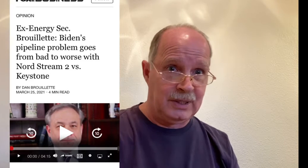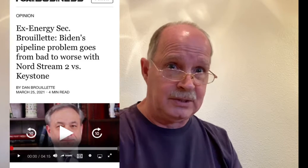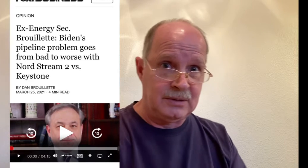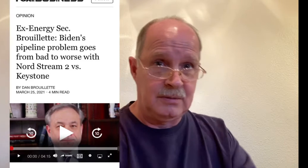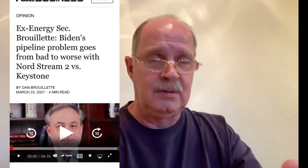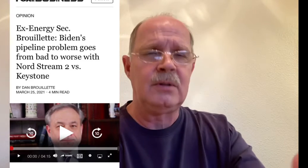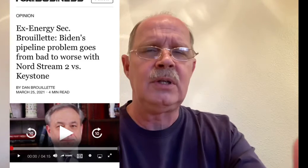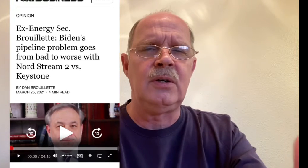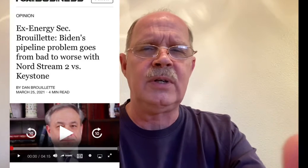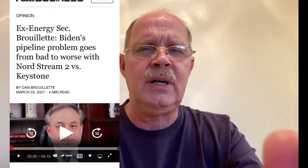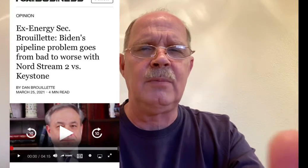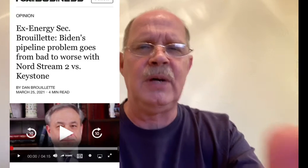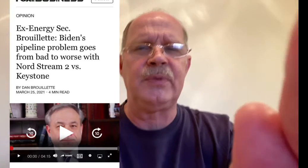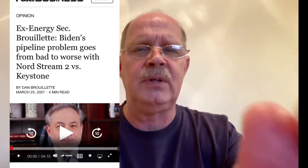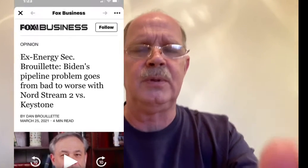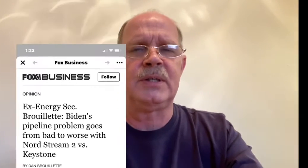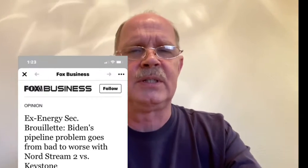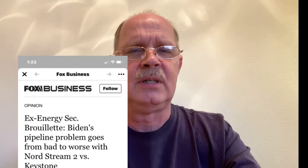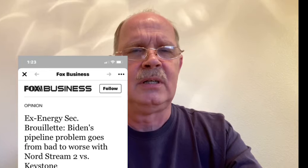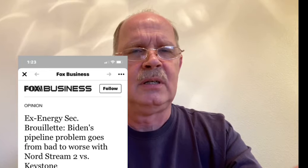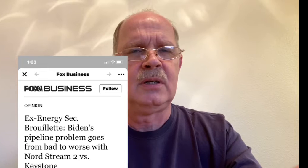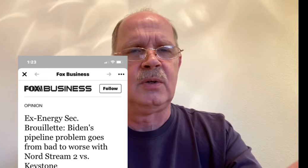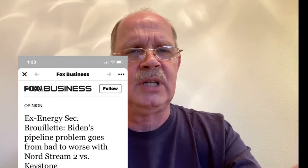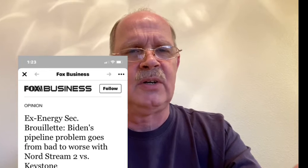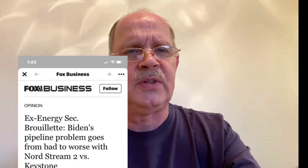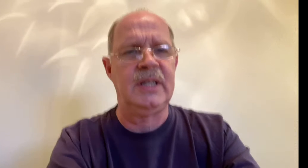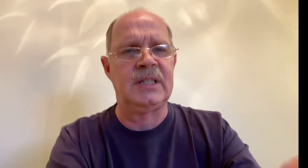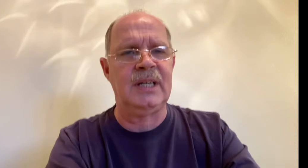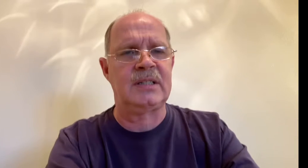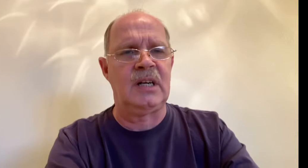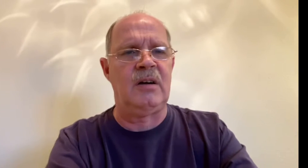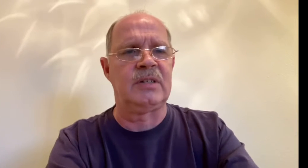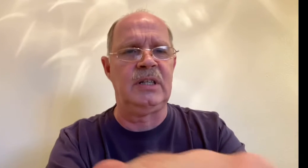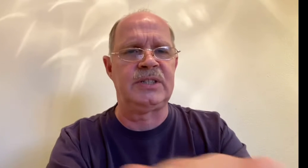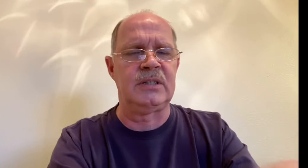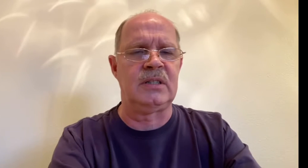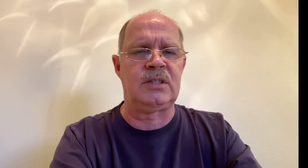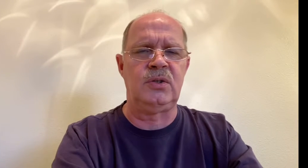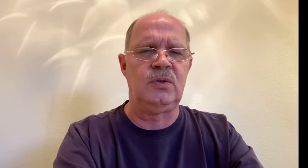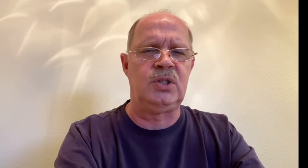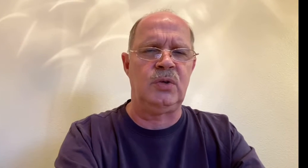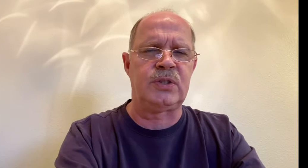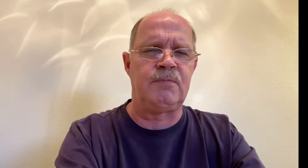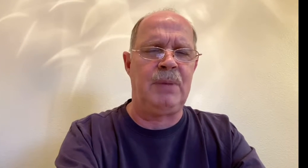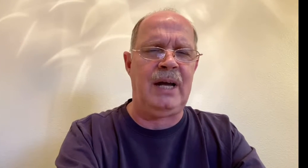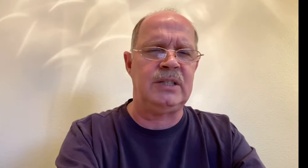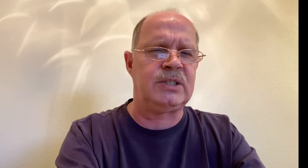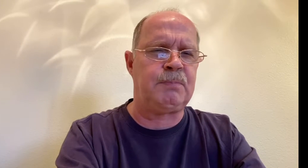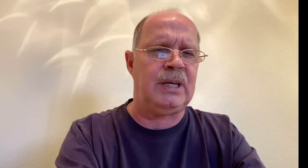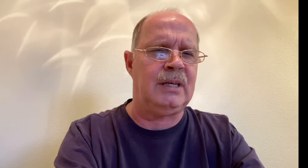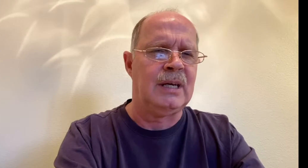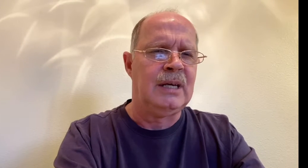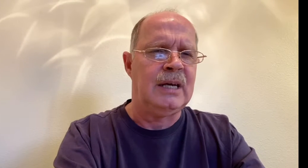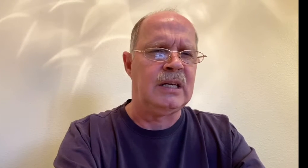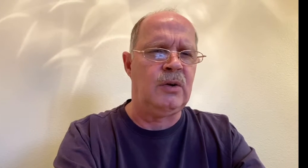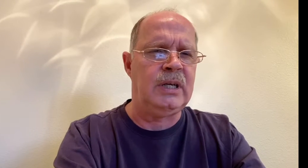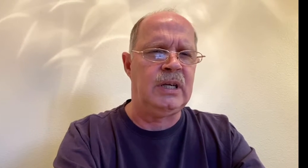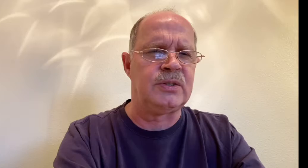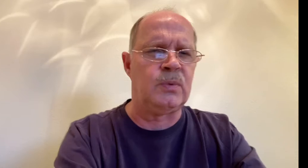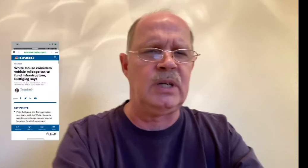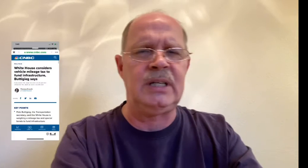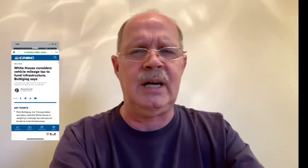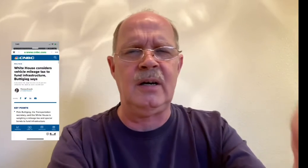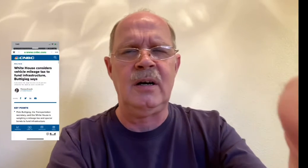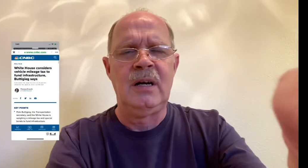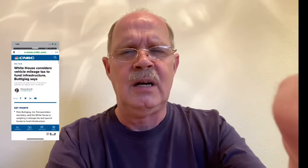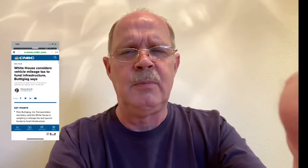the U.S. You don't care about the U.S. Of course, I don't think it takes long to listen to Joseph Biden speak and know he doesn't